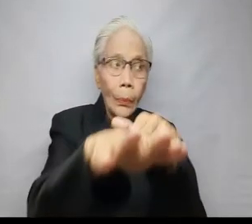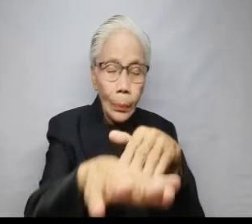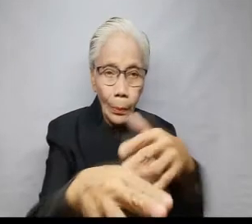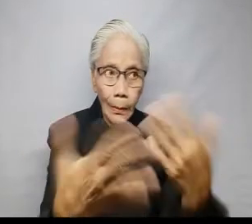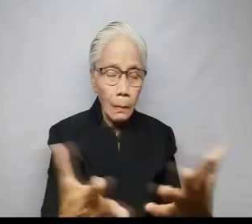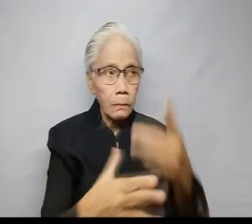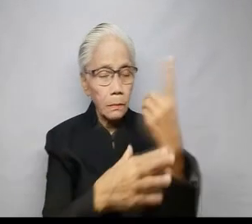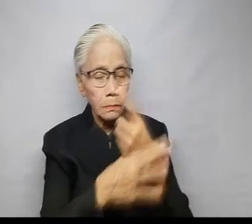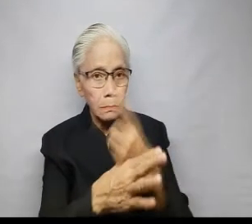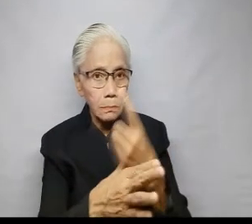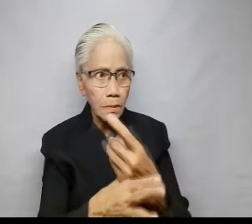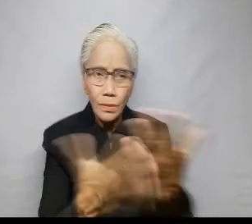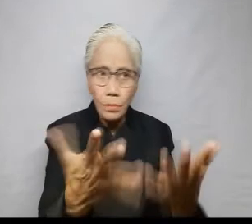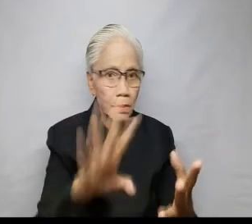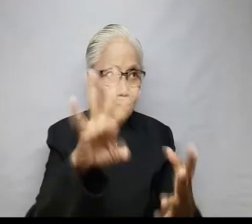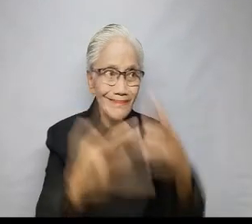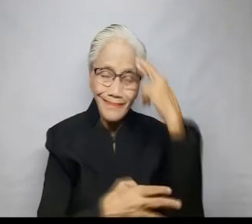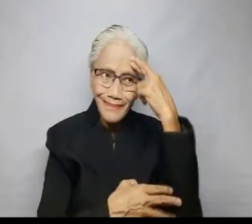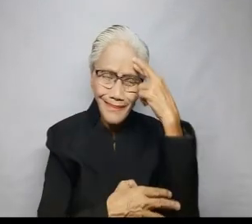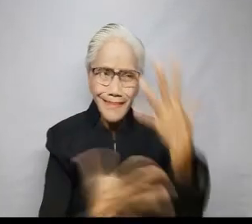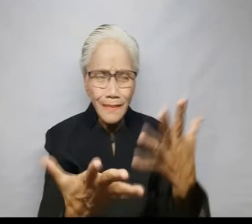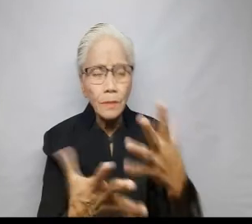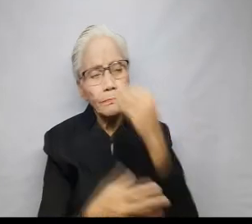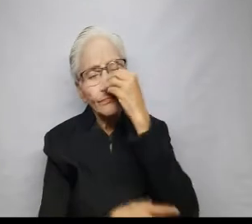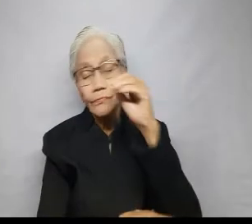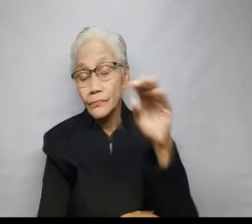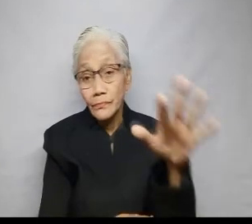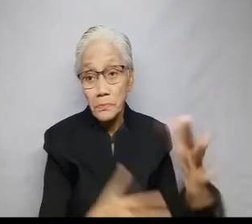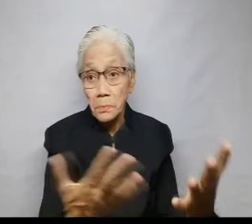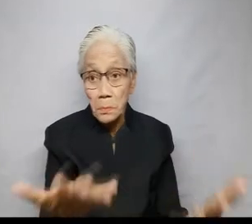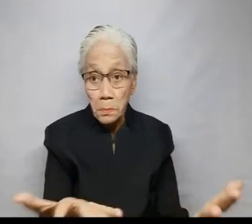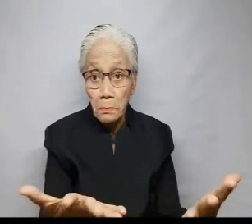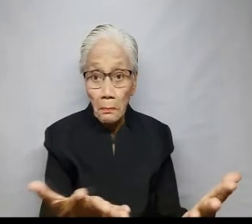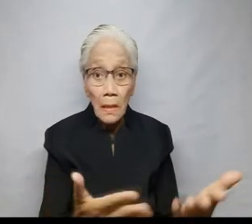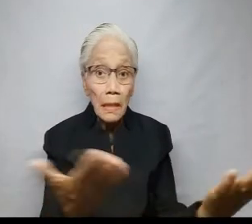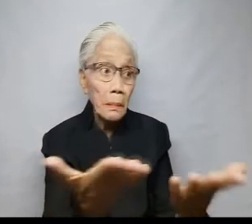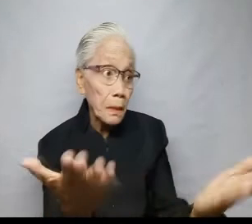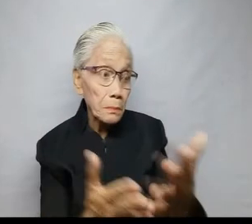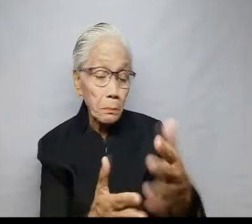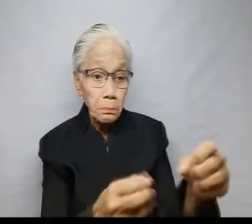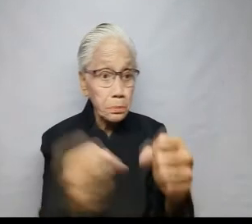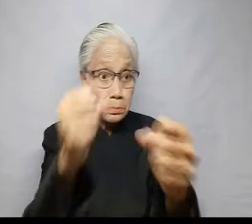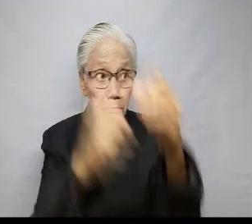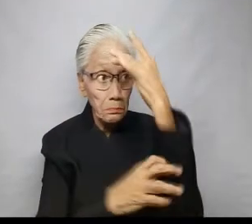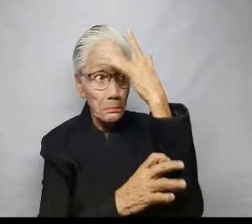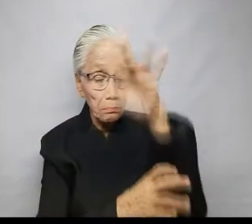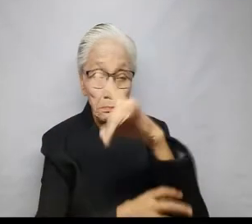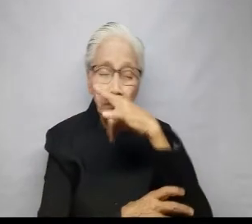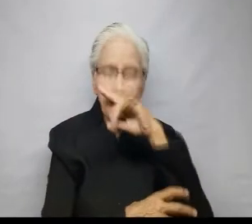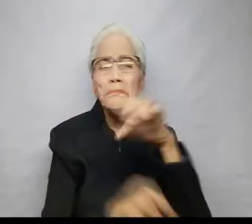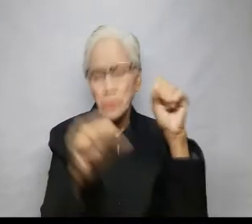traffic. That's causing traffic obstruction. My 4th reason to just ignore them is this. These